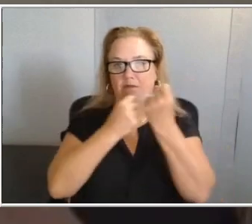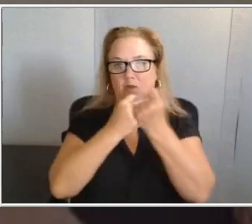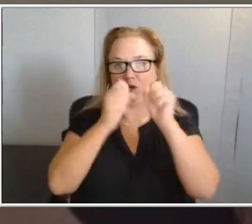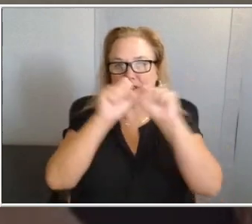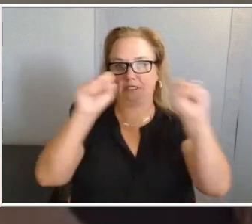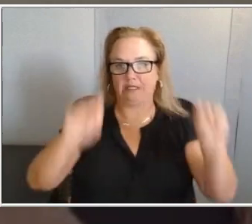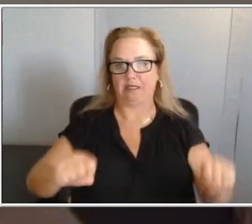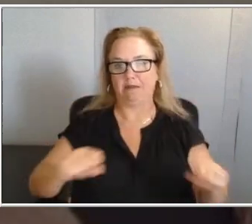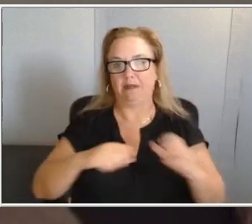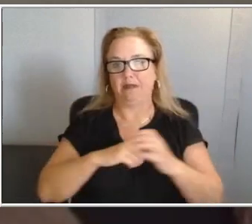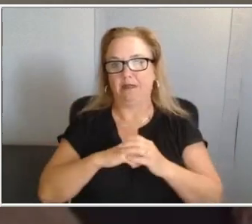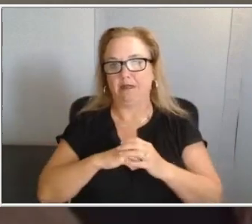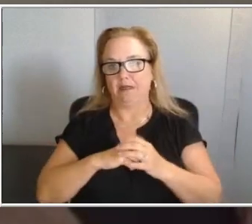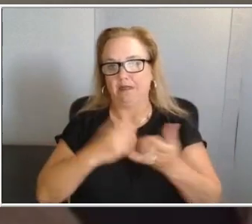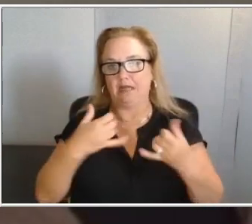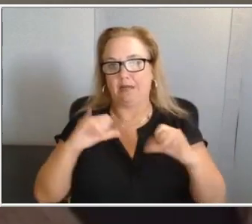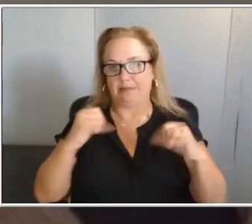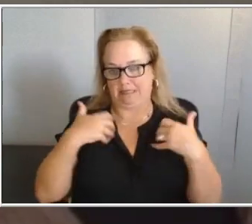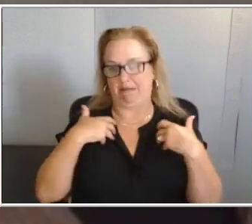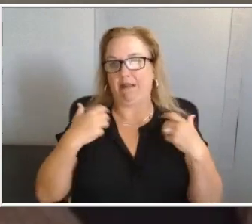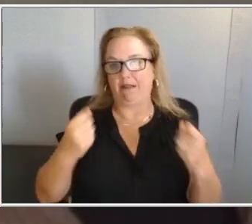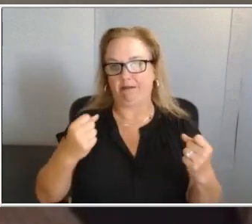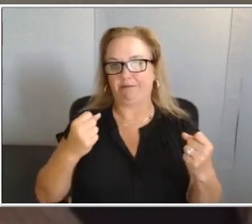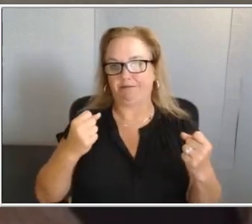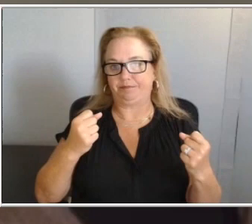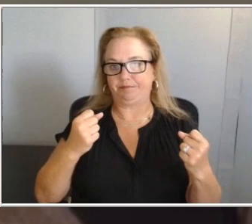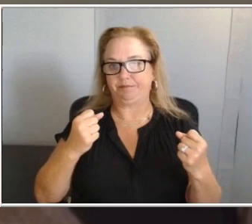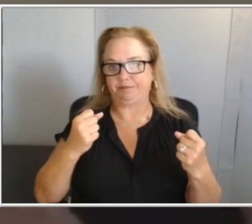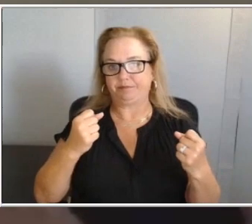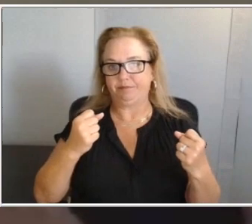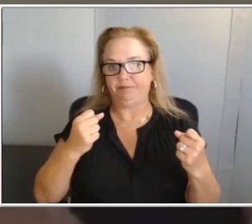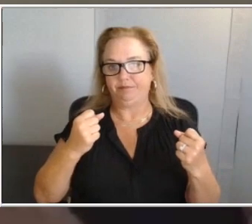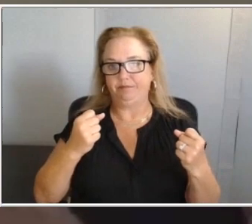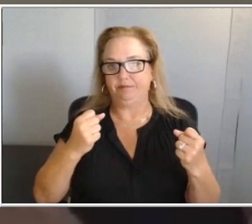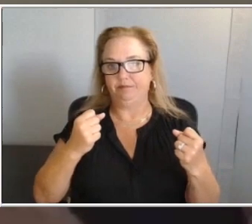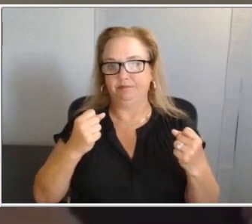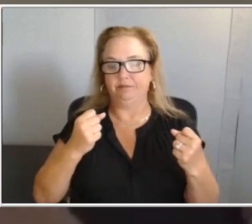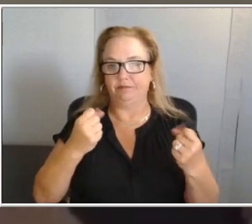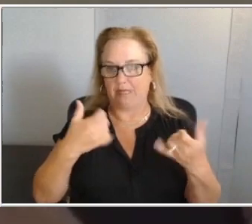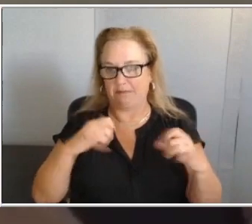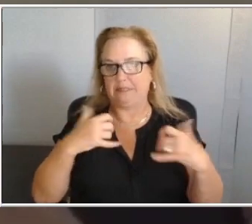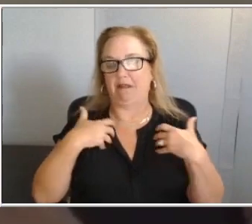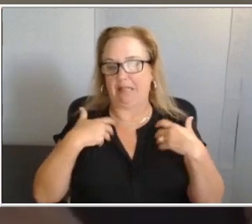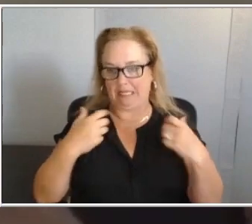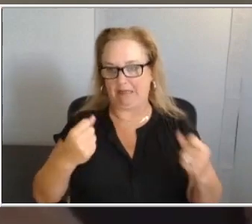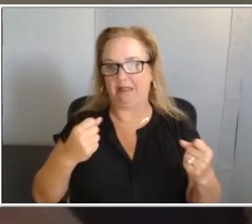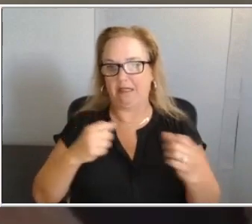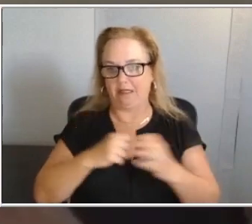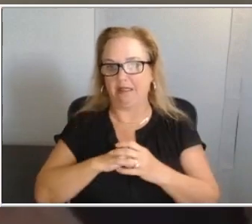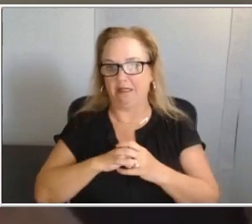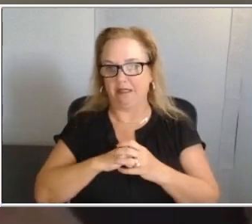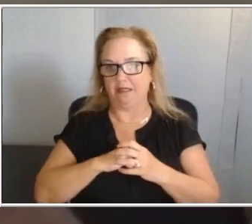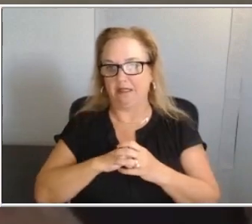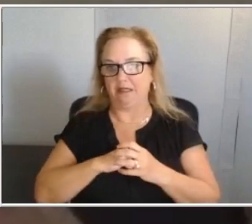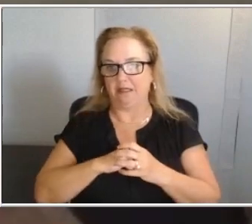still healing. It's been a month. I'm still healing, and